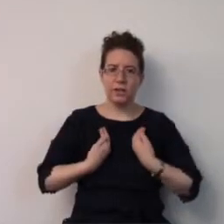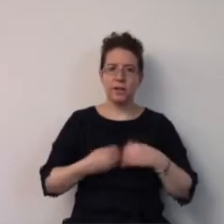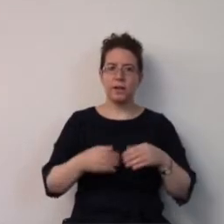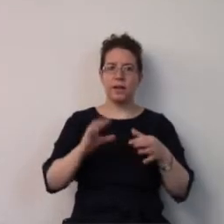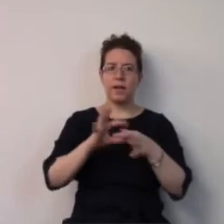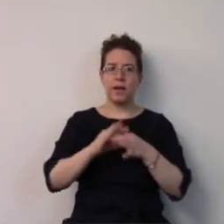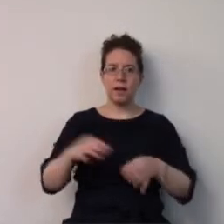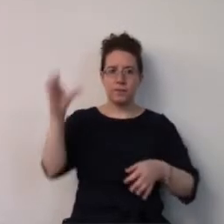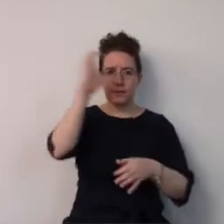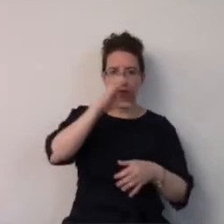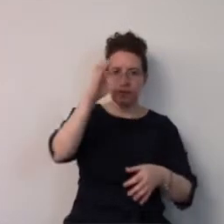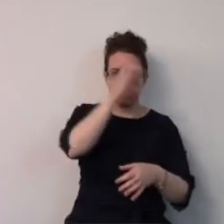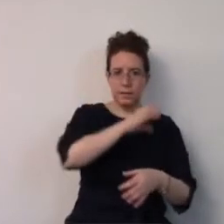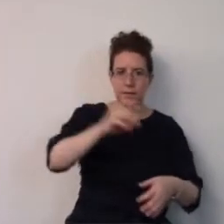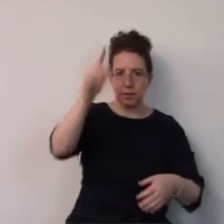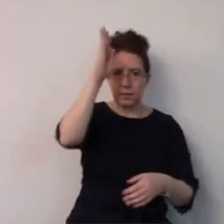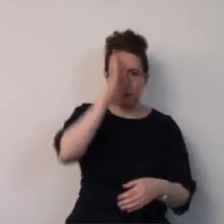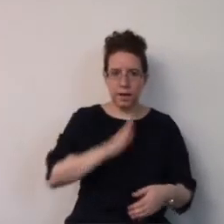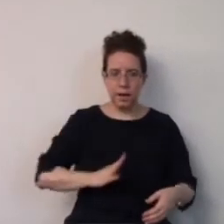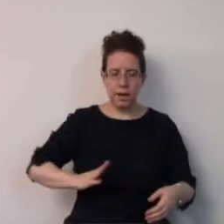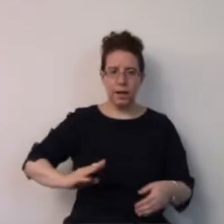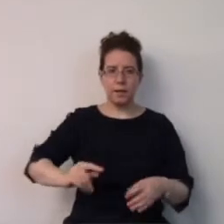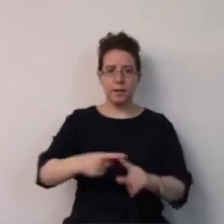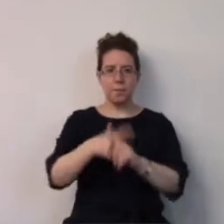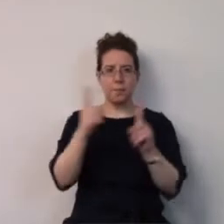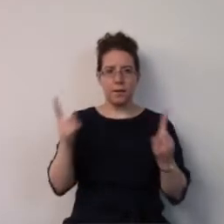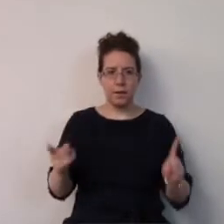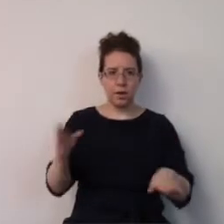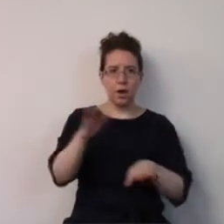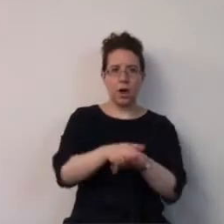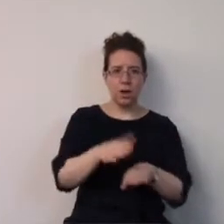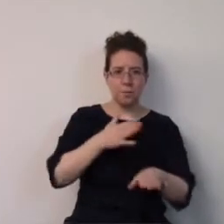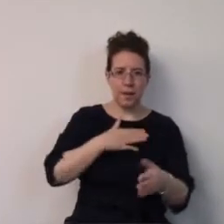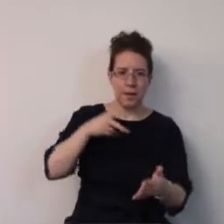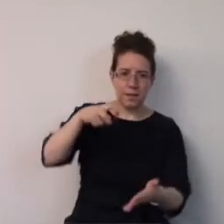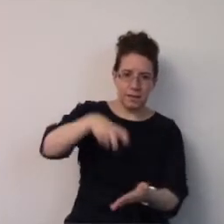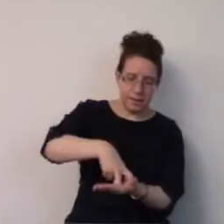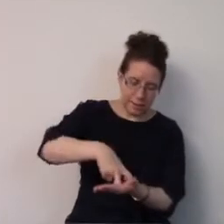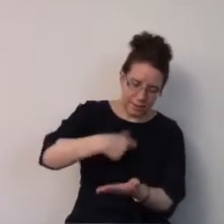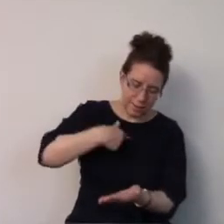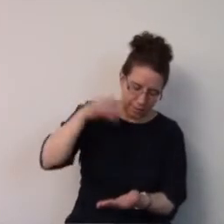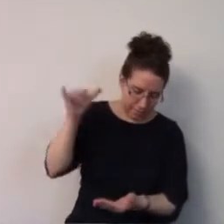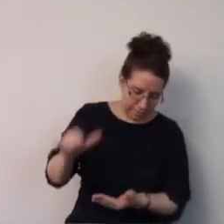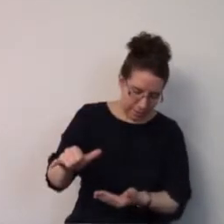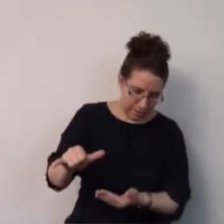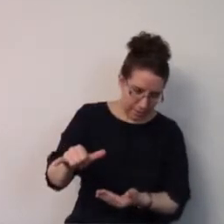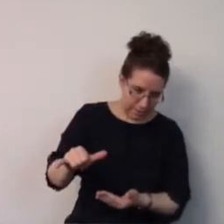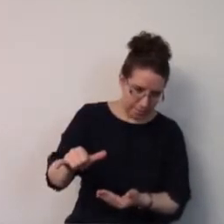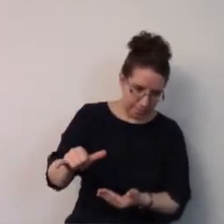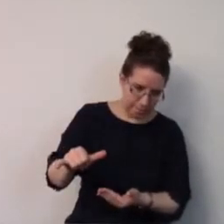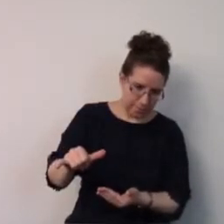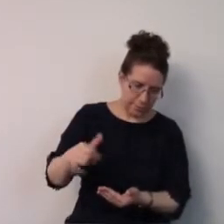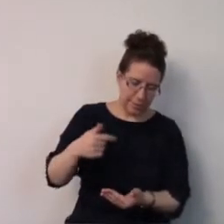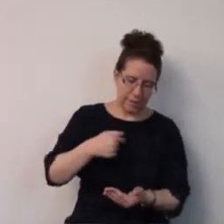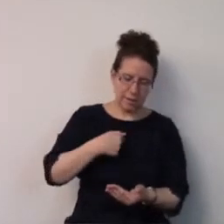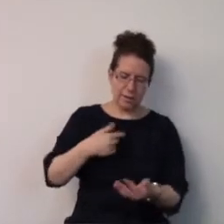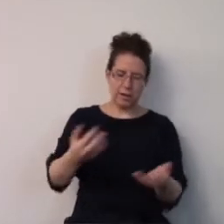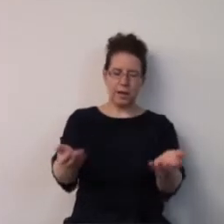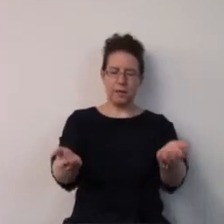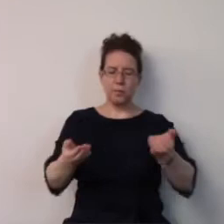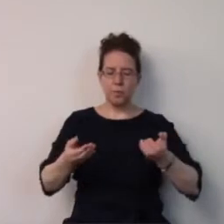day. My mind is full of many thoughts